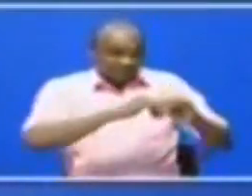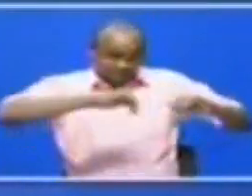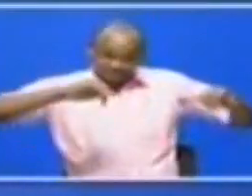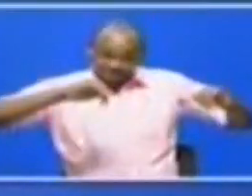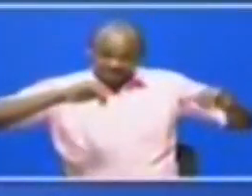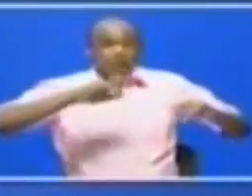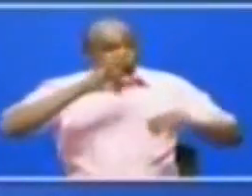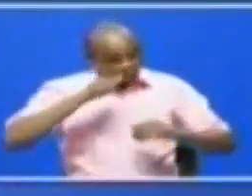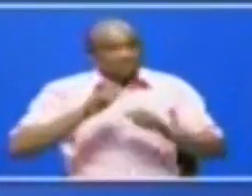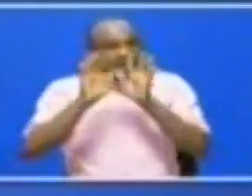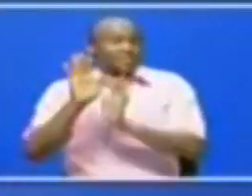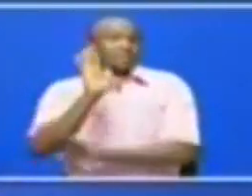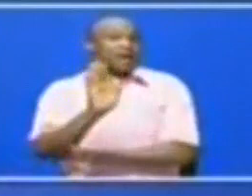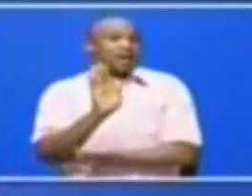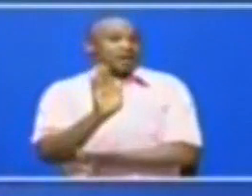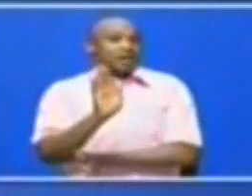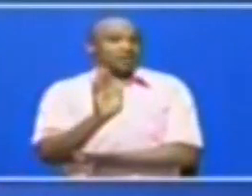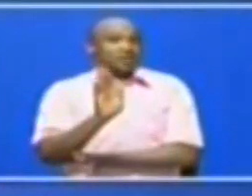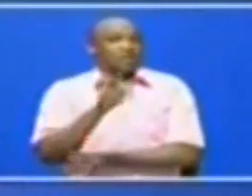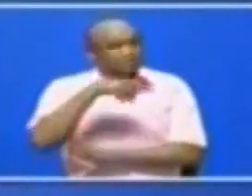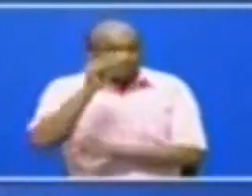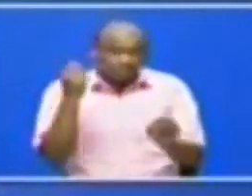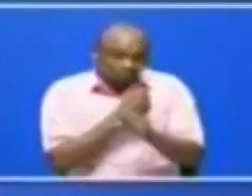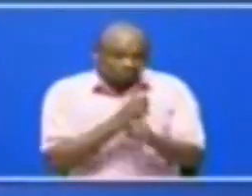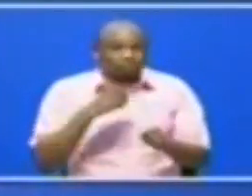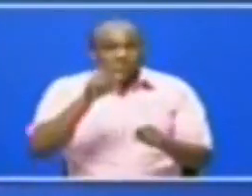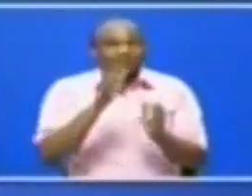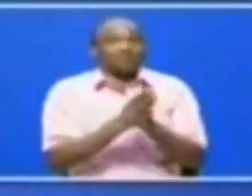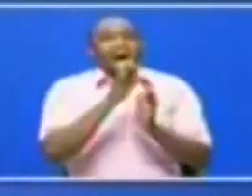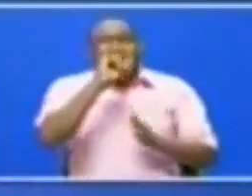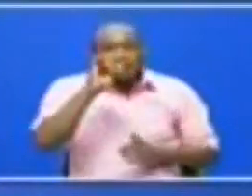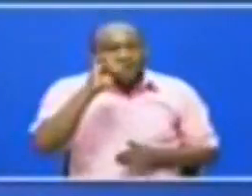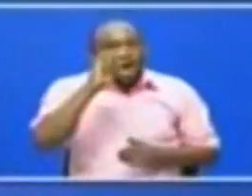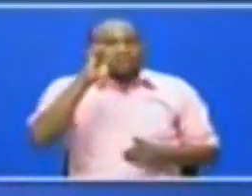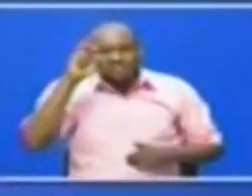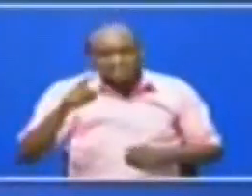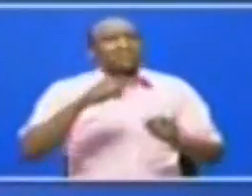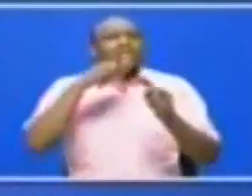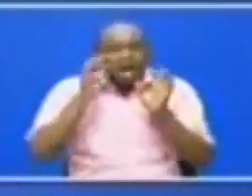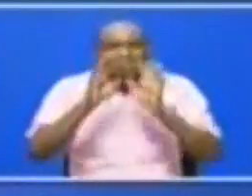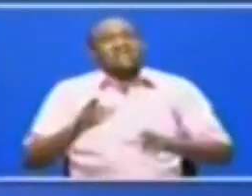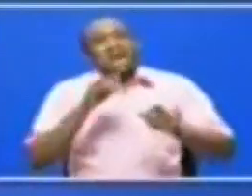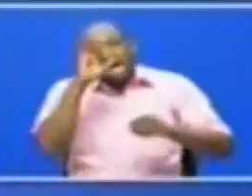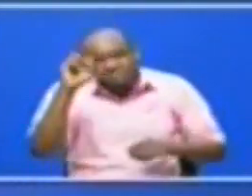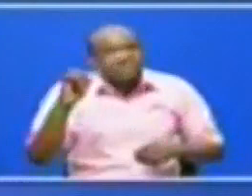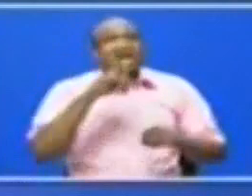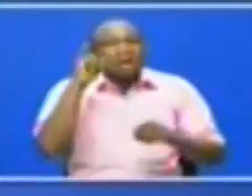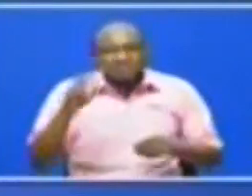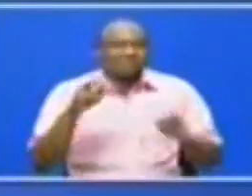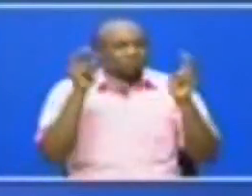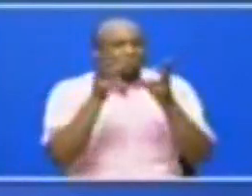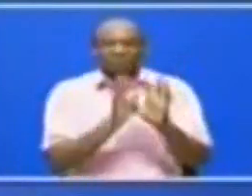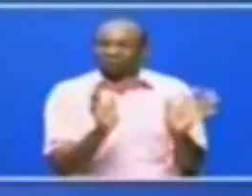separately from what it is that their campaign is. You cannot continue to make the IEBC the center of your campaign, because what NASA needs